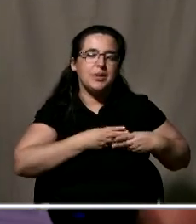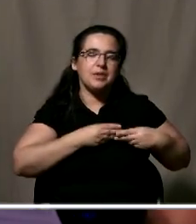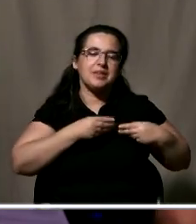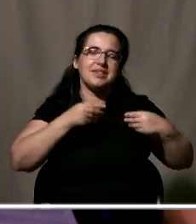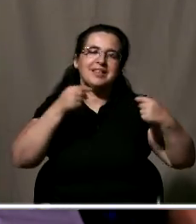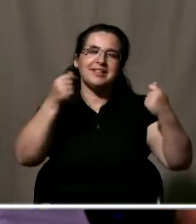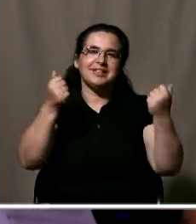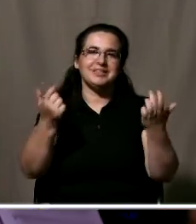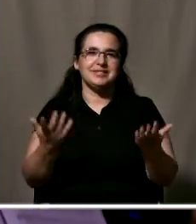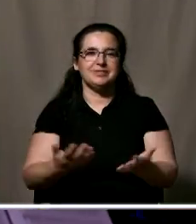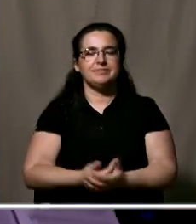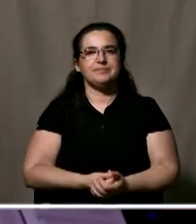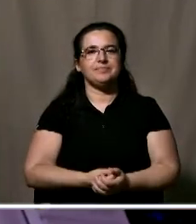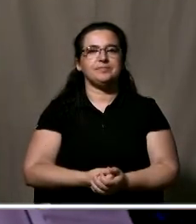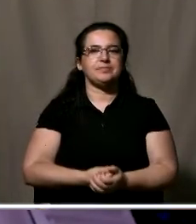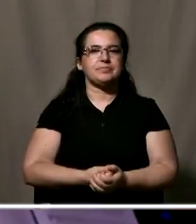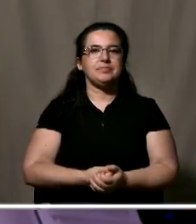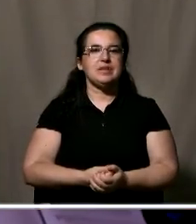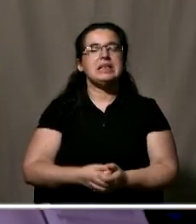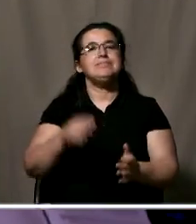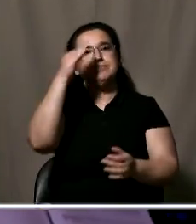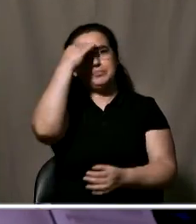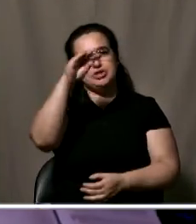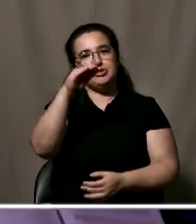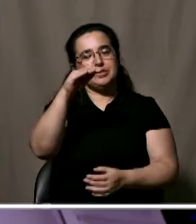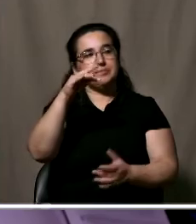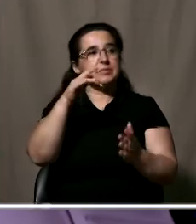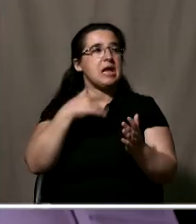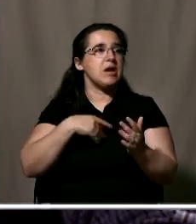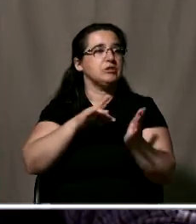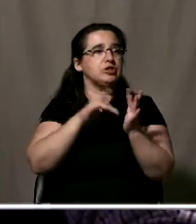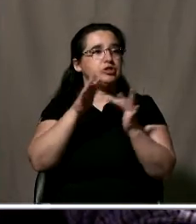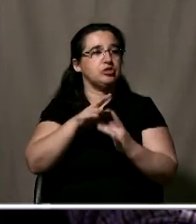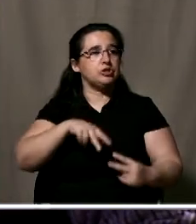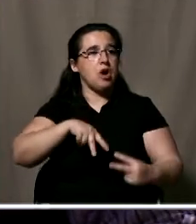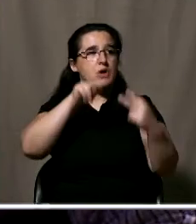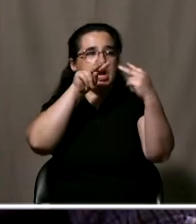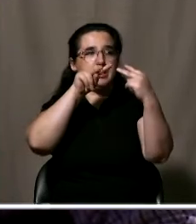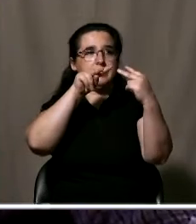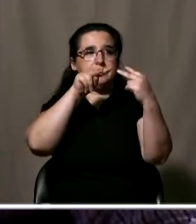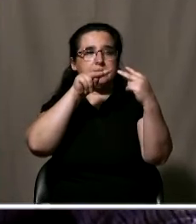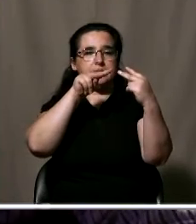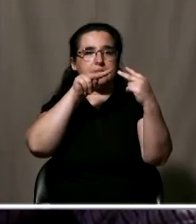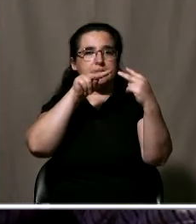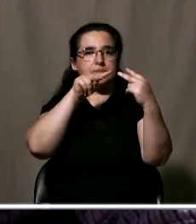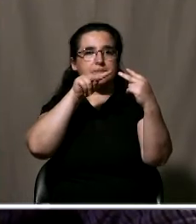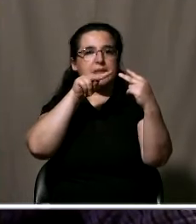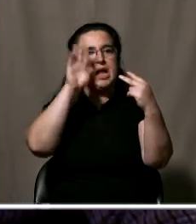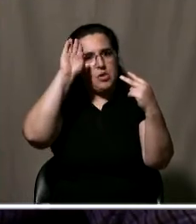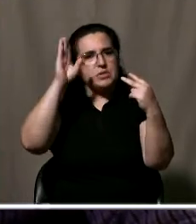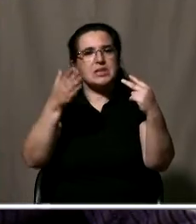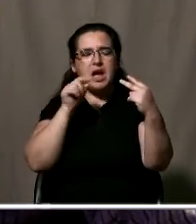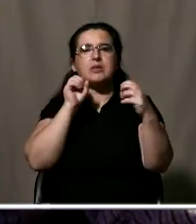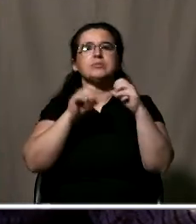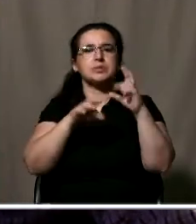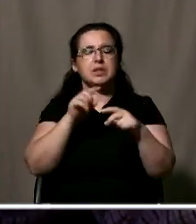looked into the face of Christ. Ela disse, pastor, eu olhei para a face de Cristo. And I know what it's like. E eu sei o que é que é. To put